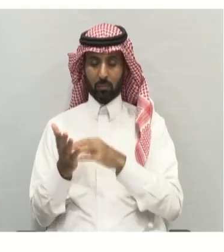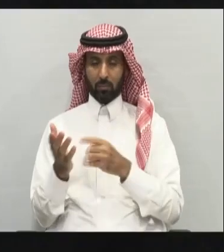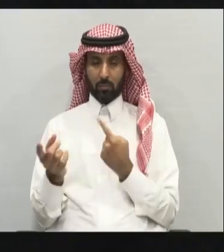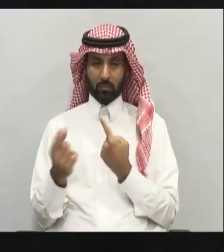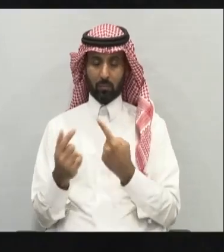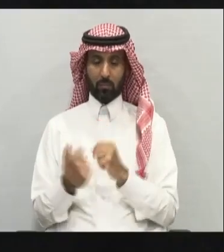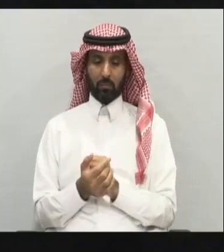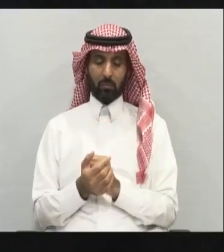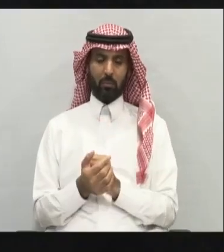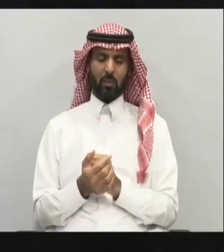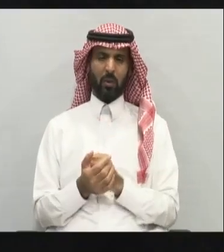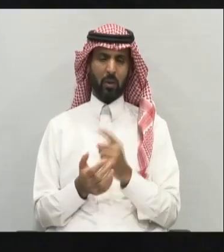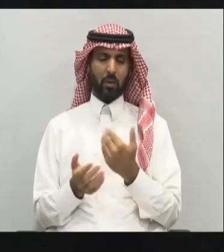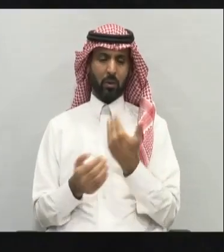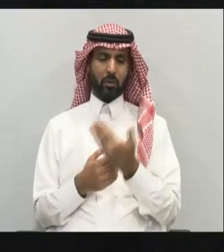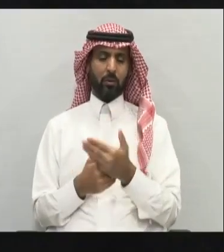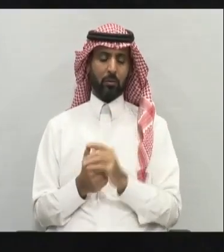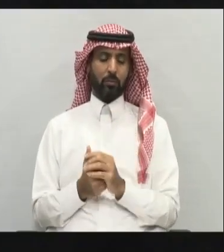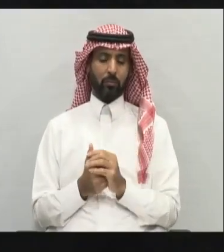conversation about this one,